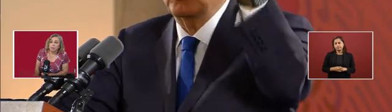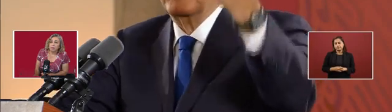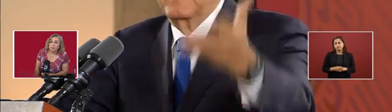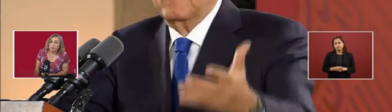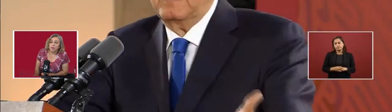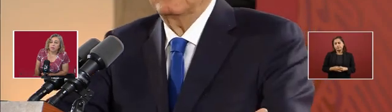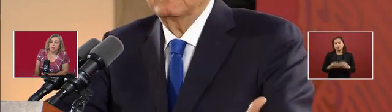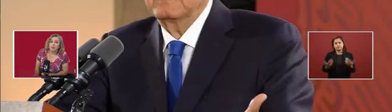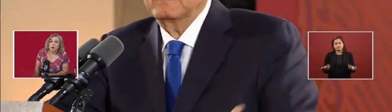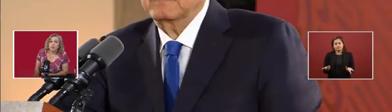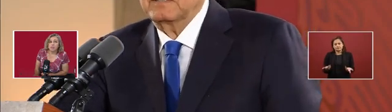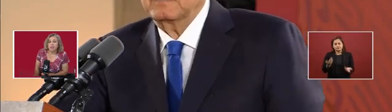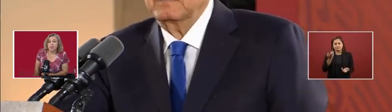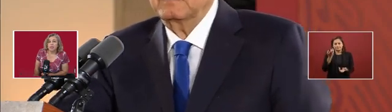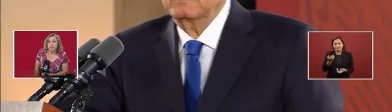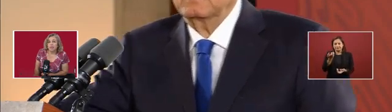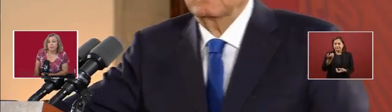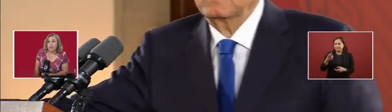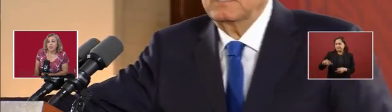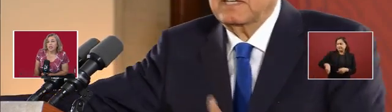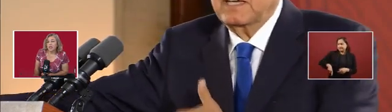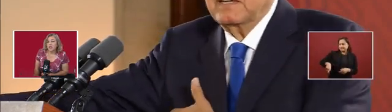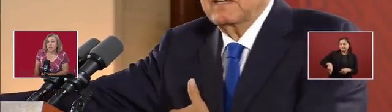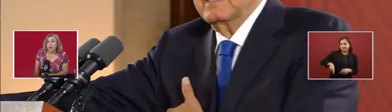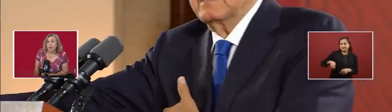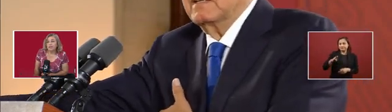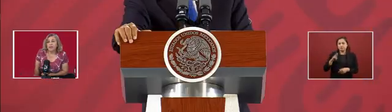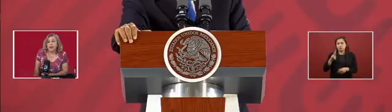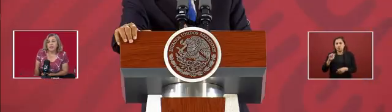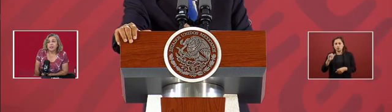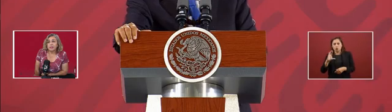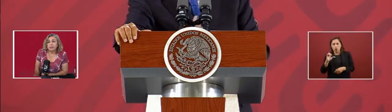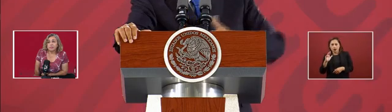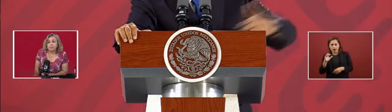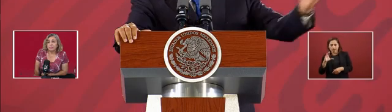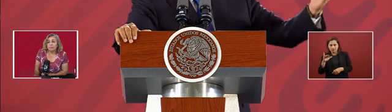and to simulate that they weren't stealing.